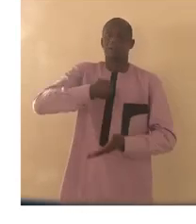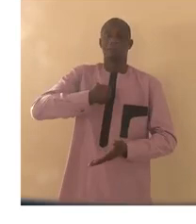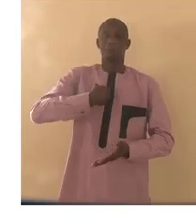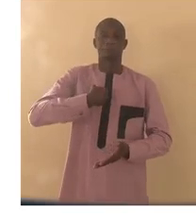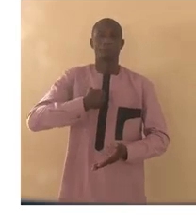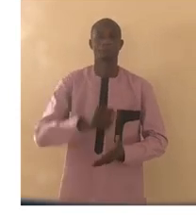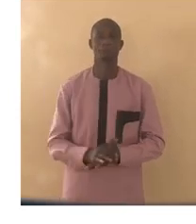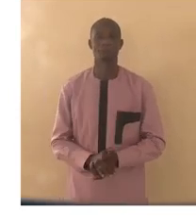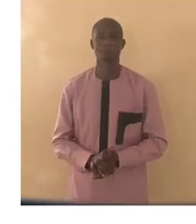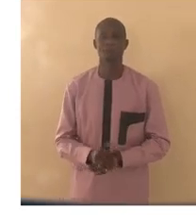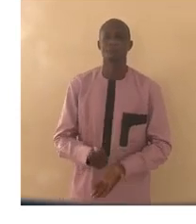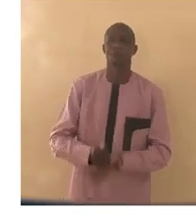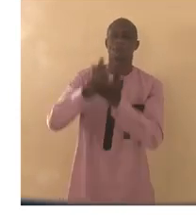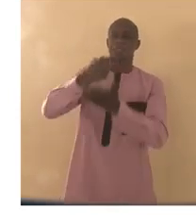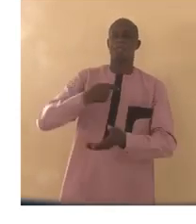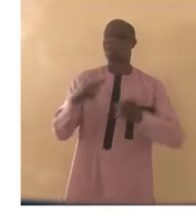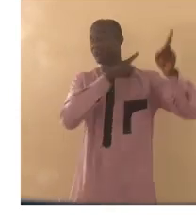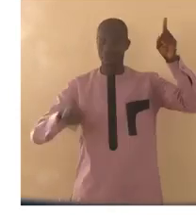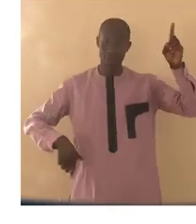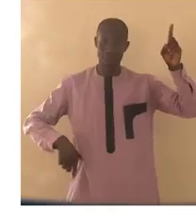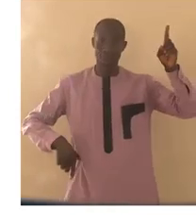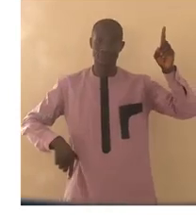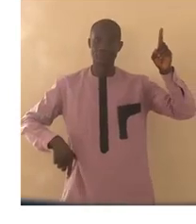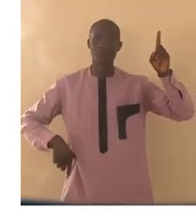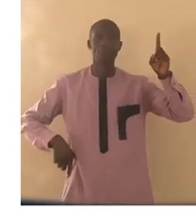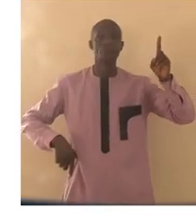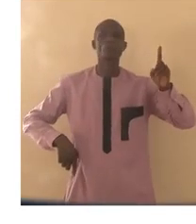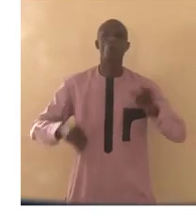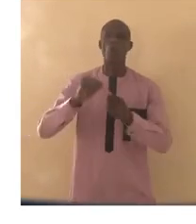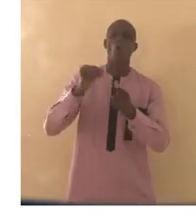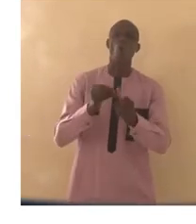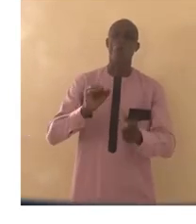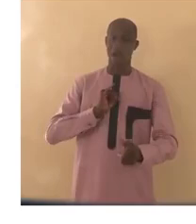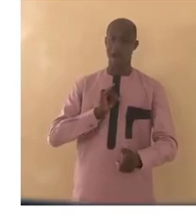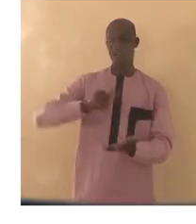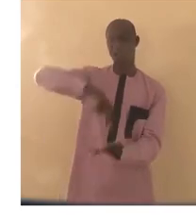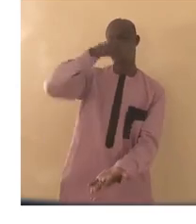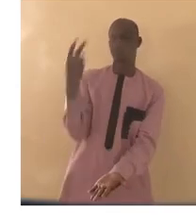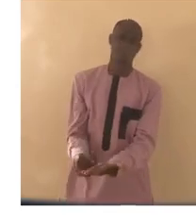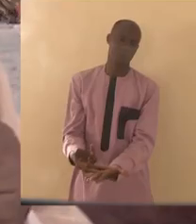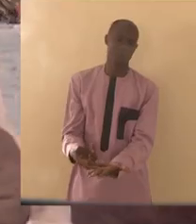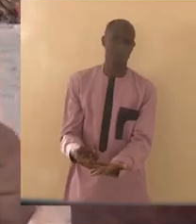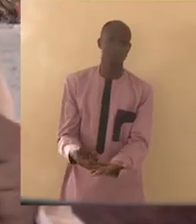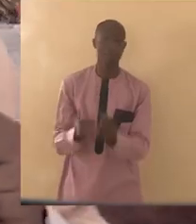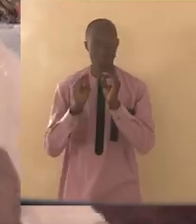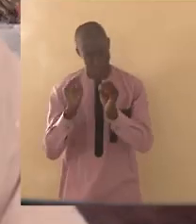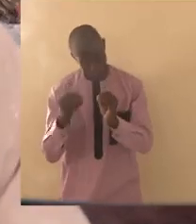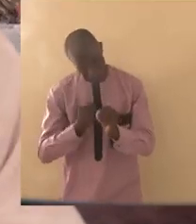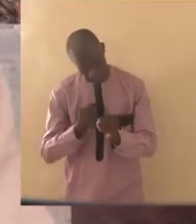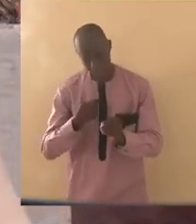stand. Help me, Lord, lest I fall. Oh, Lord,